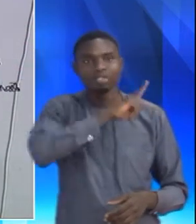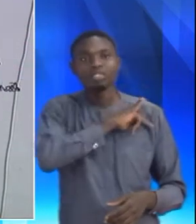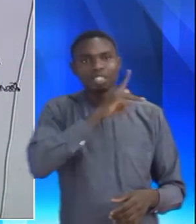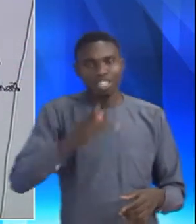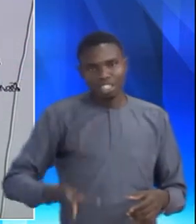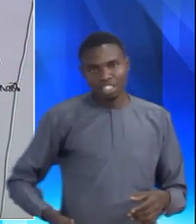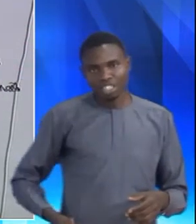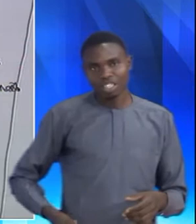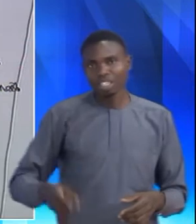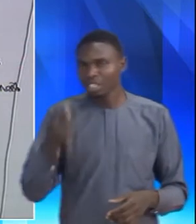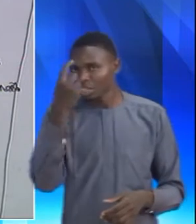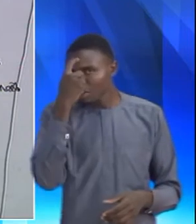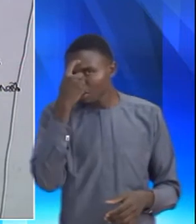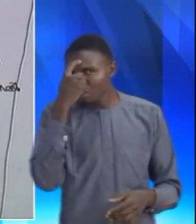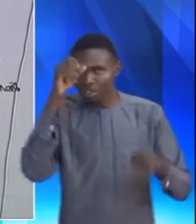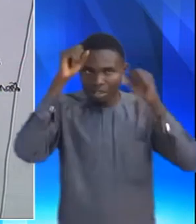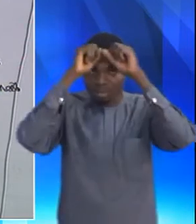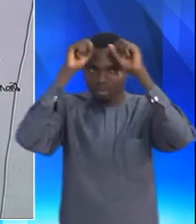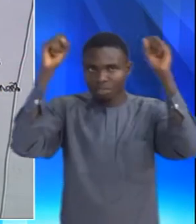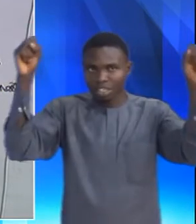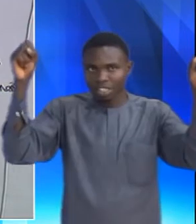the president,